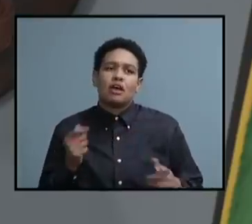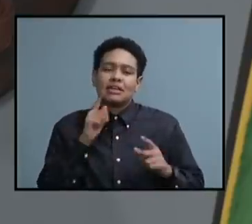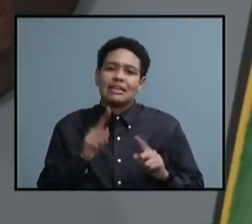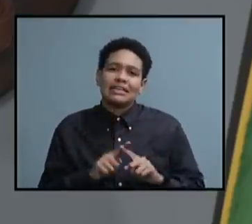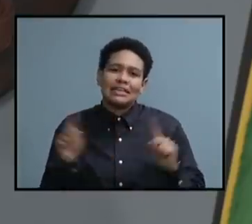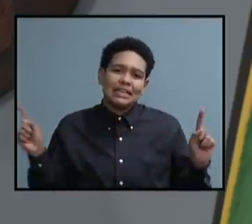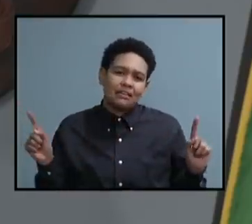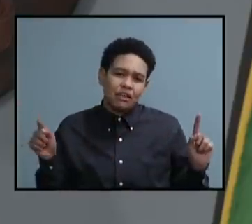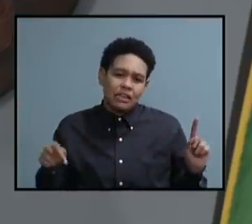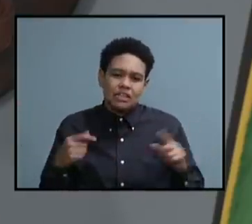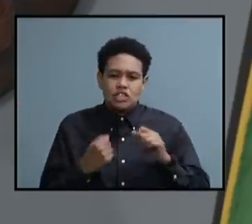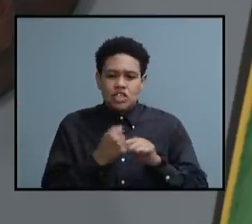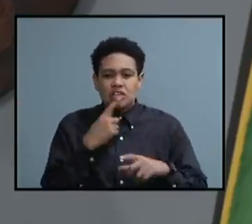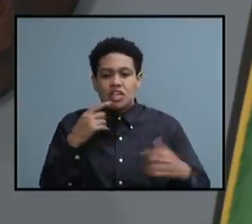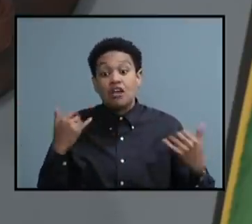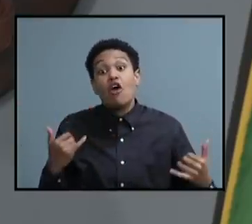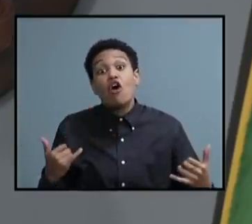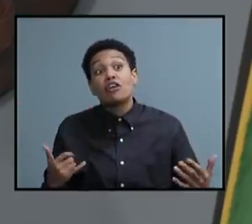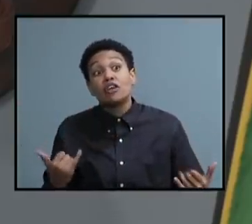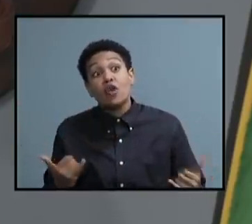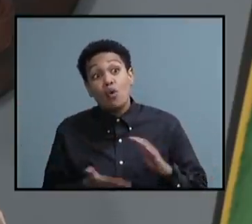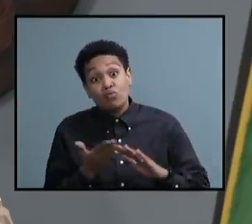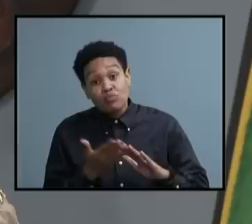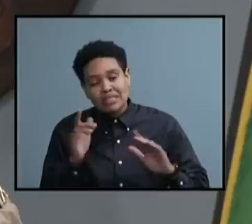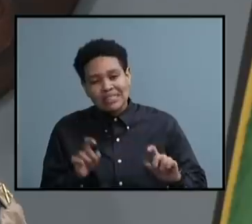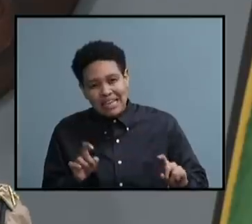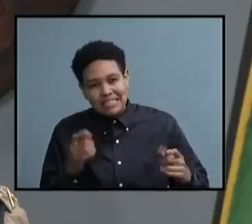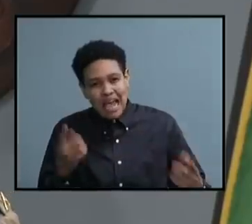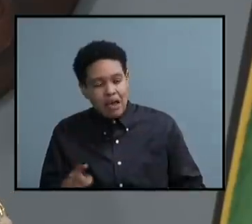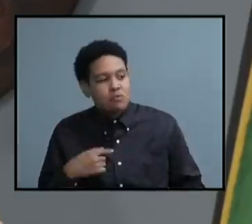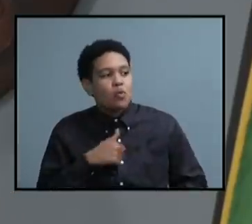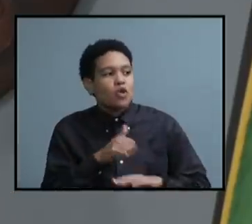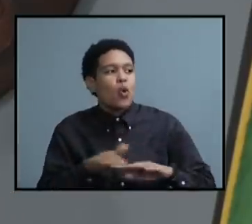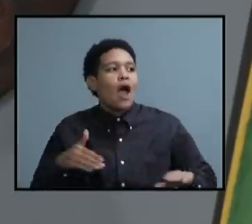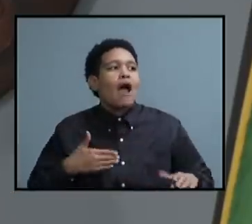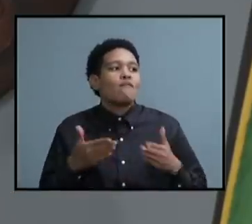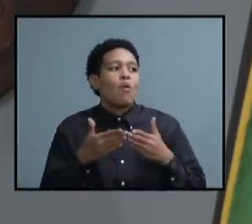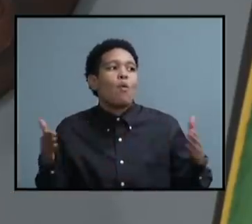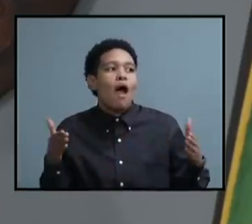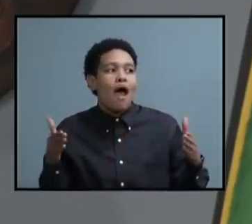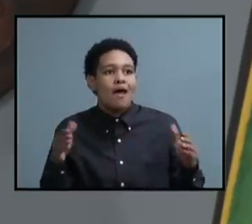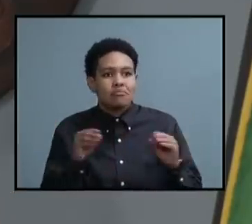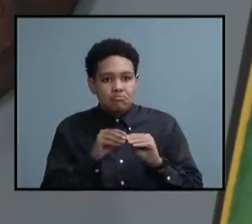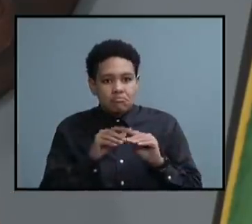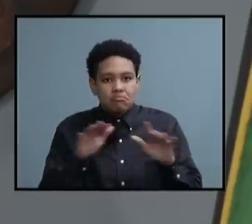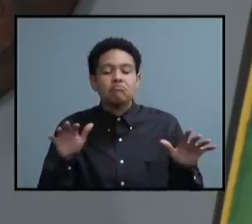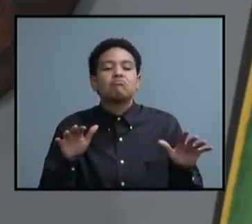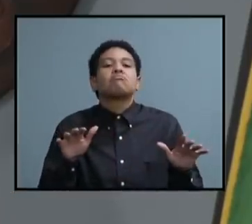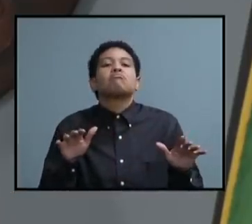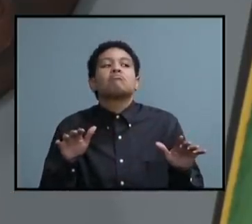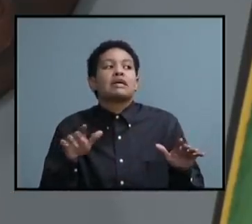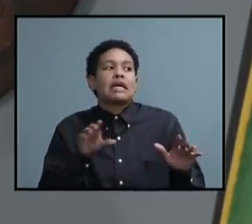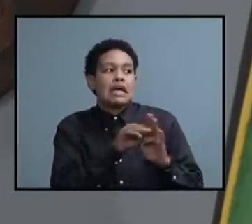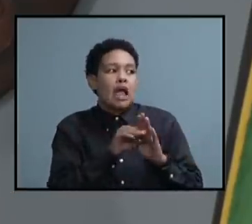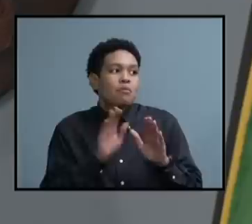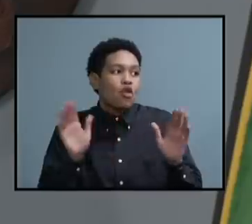set this year that are currently undergoing testing. So we do not have wide-scale deployment of cameras at the moment,